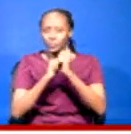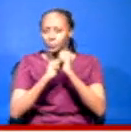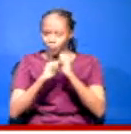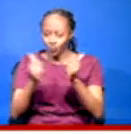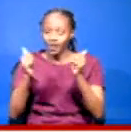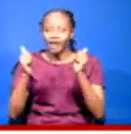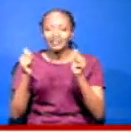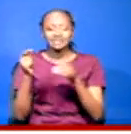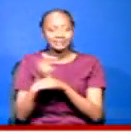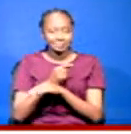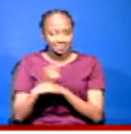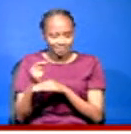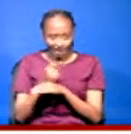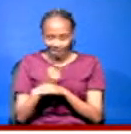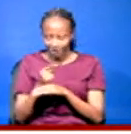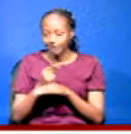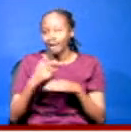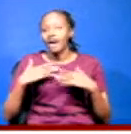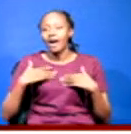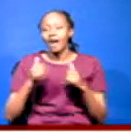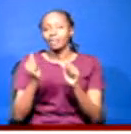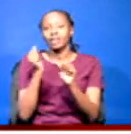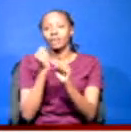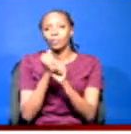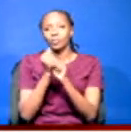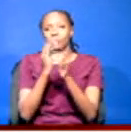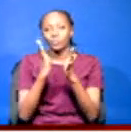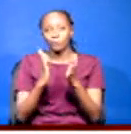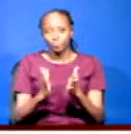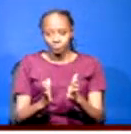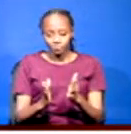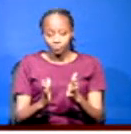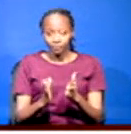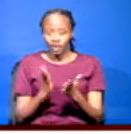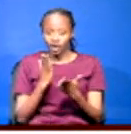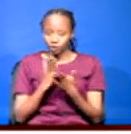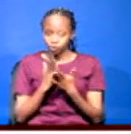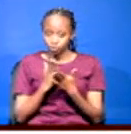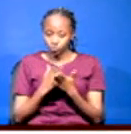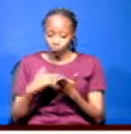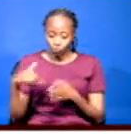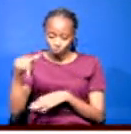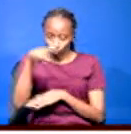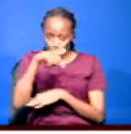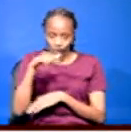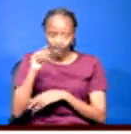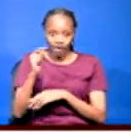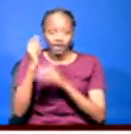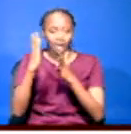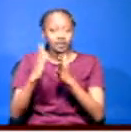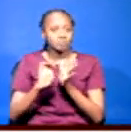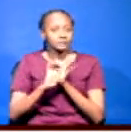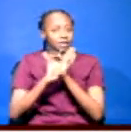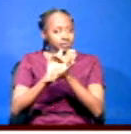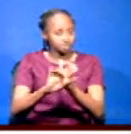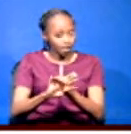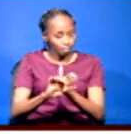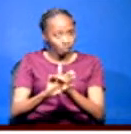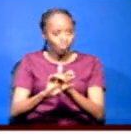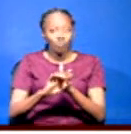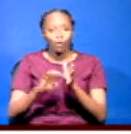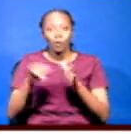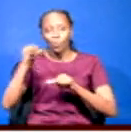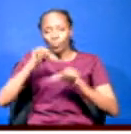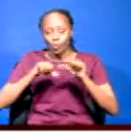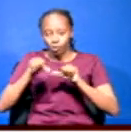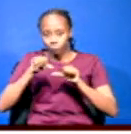well-trained health workers. And indeed, in our case, as Kenya, for example, our efforts to attain universal